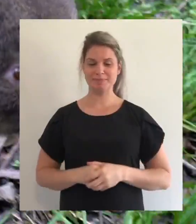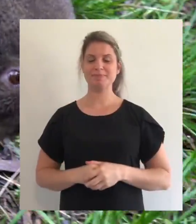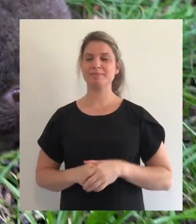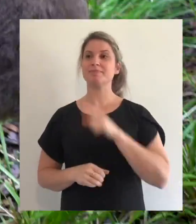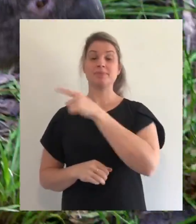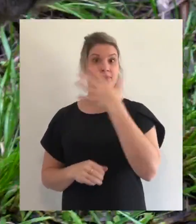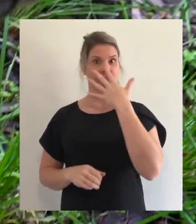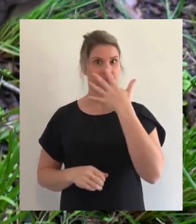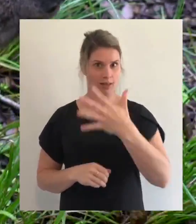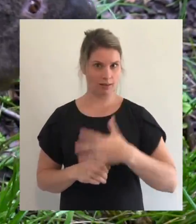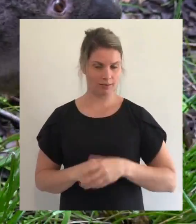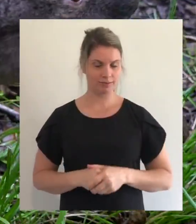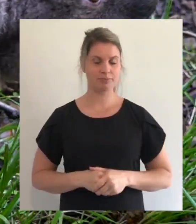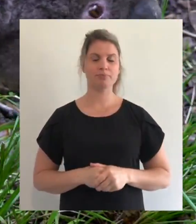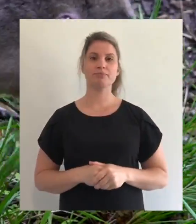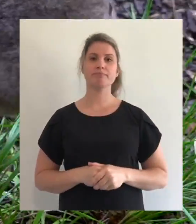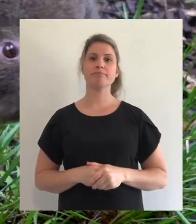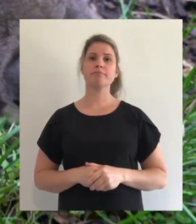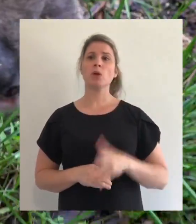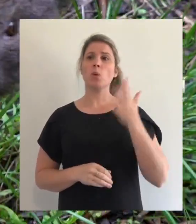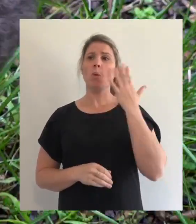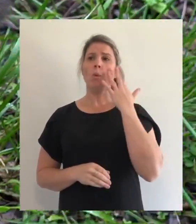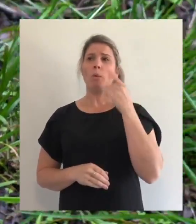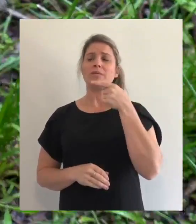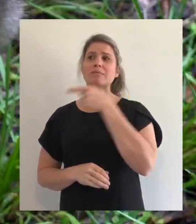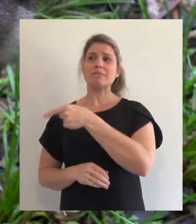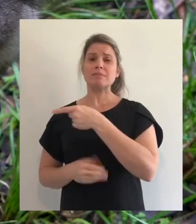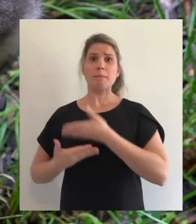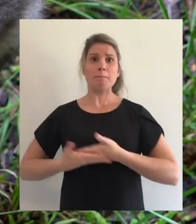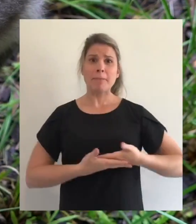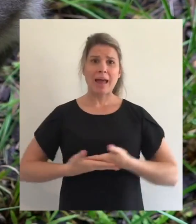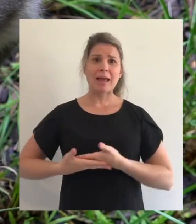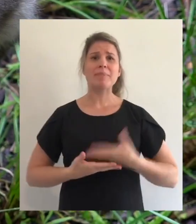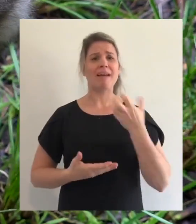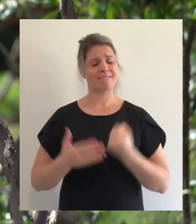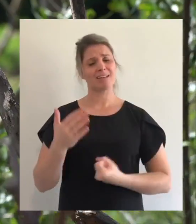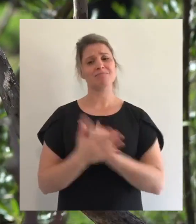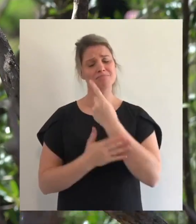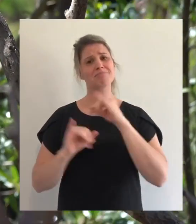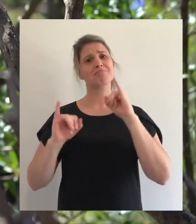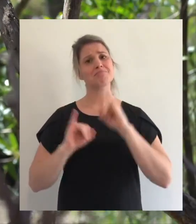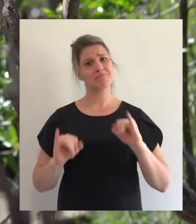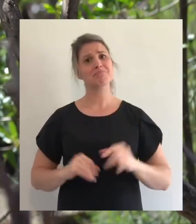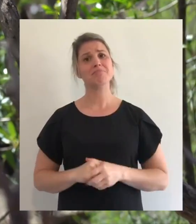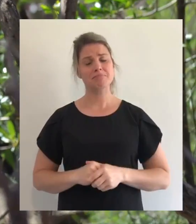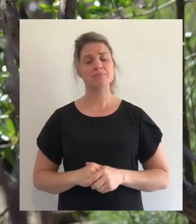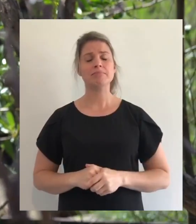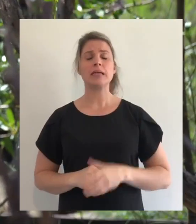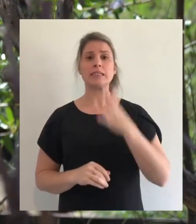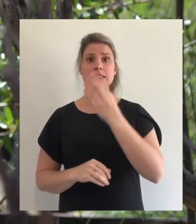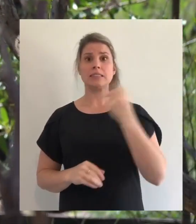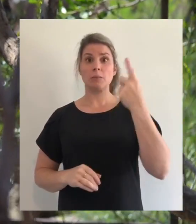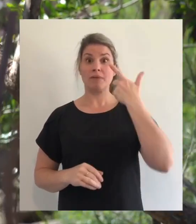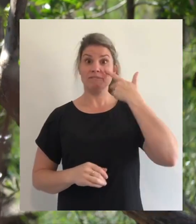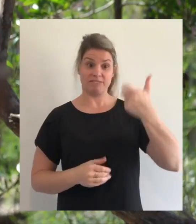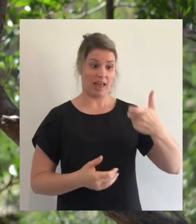koala. He has had a bit of a rough start to his life. He came into us as a rescue animal when he was just a